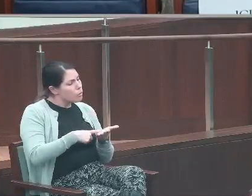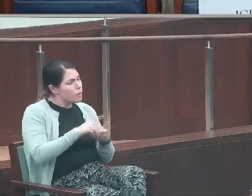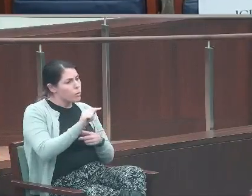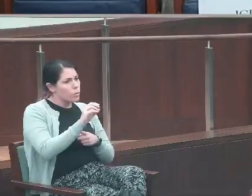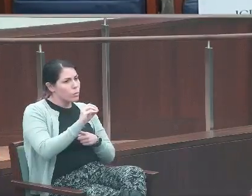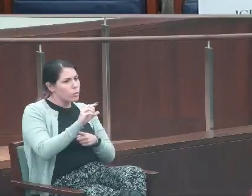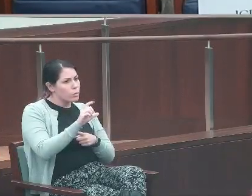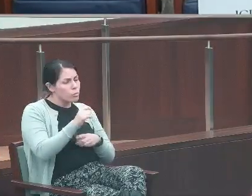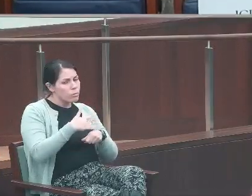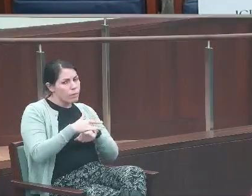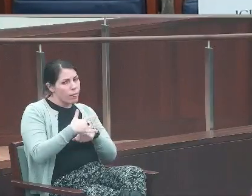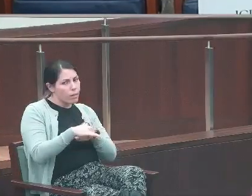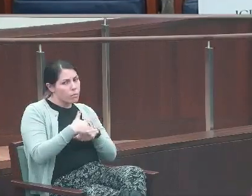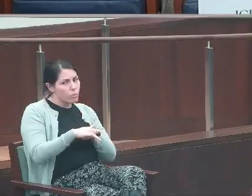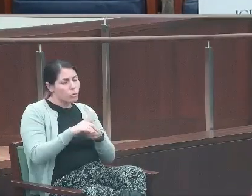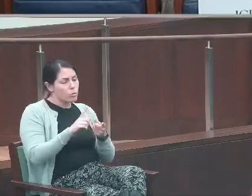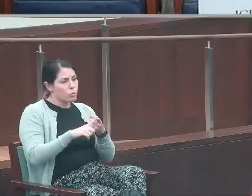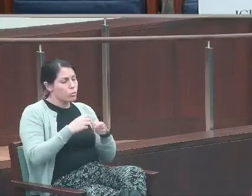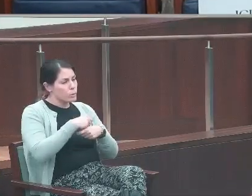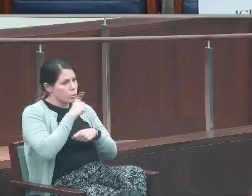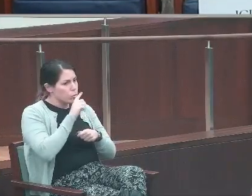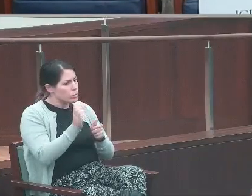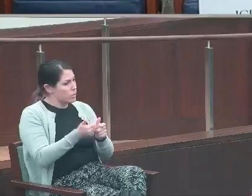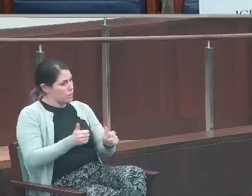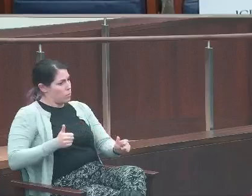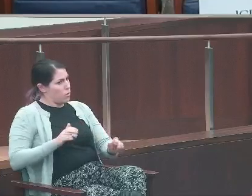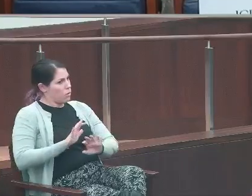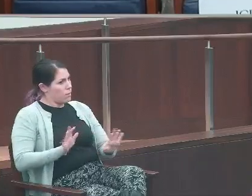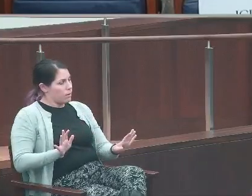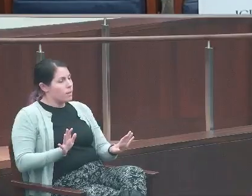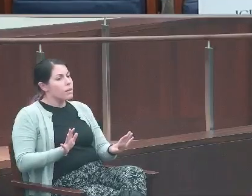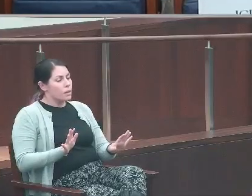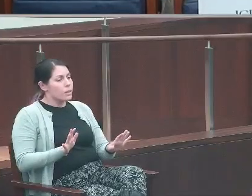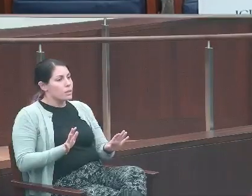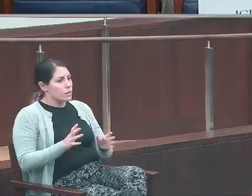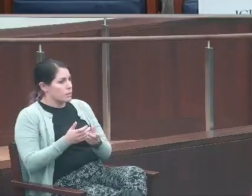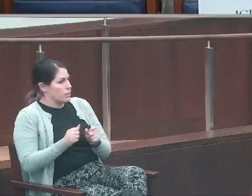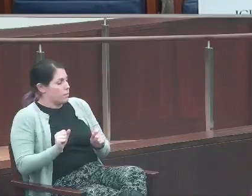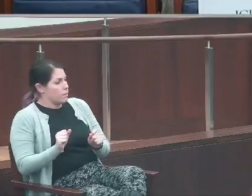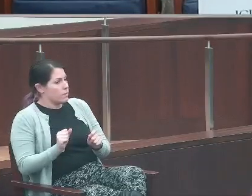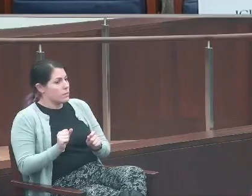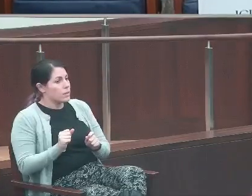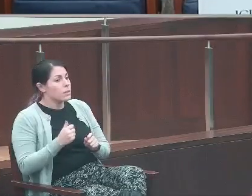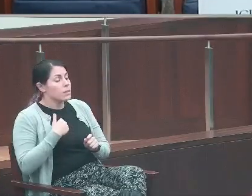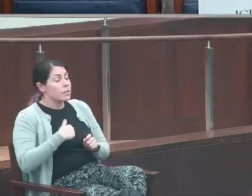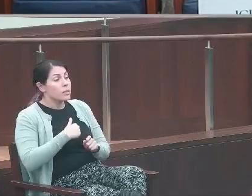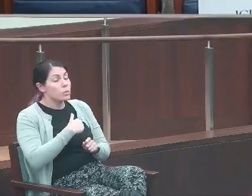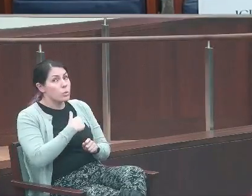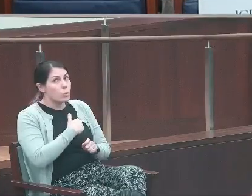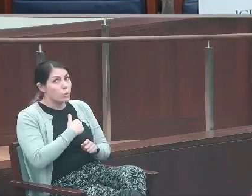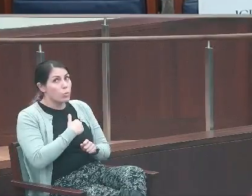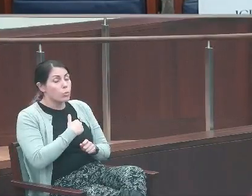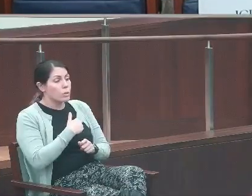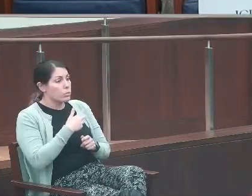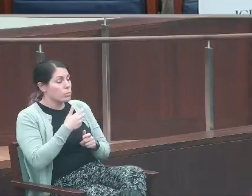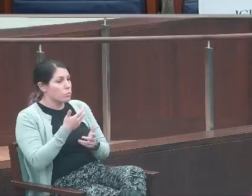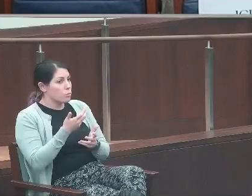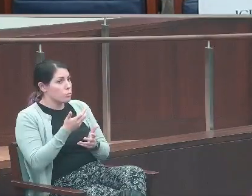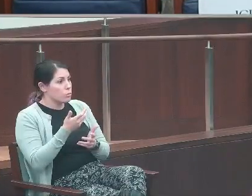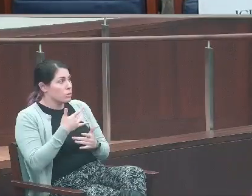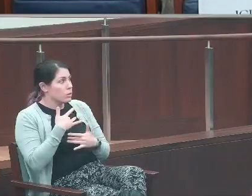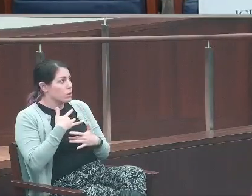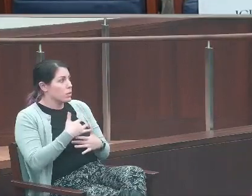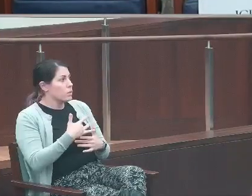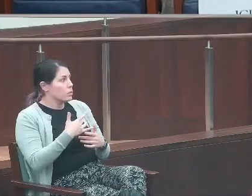to not give oxygen to the worst actors. Our instinct is to quote tweet or share something on Facebook when we see